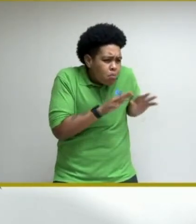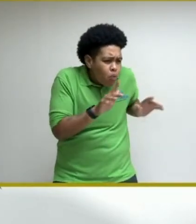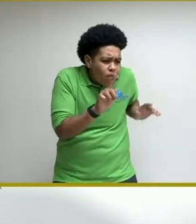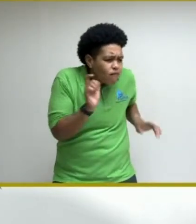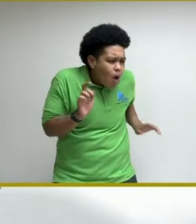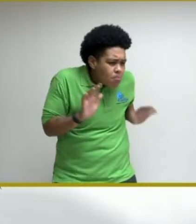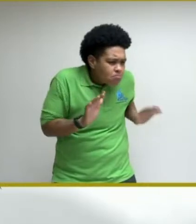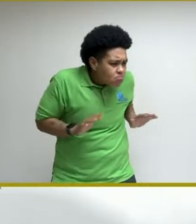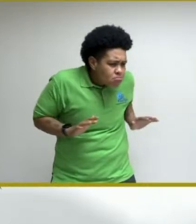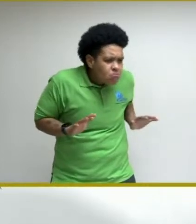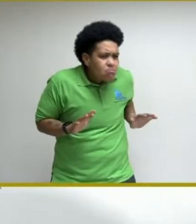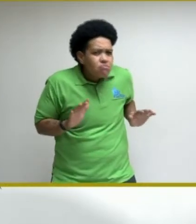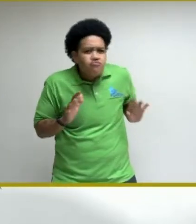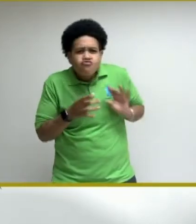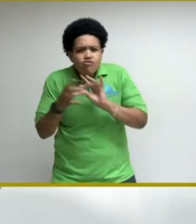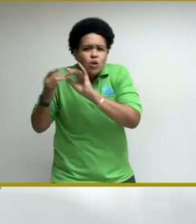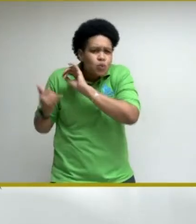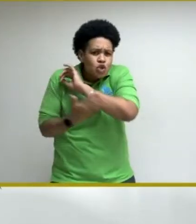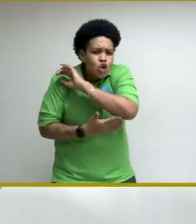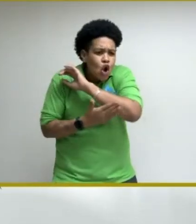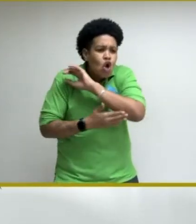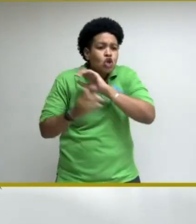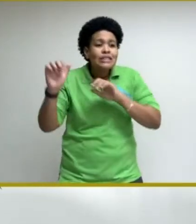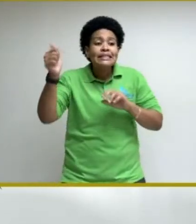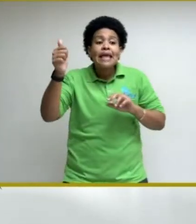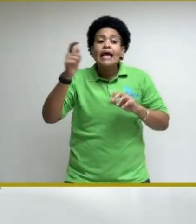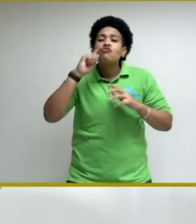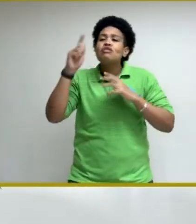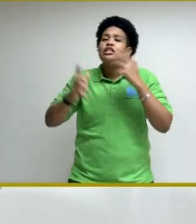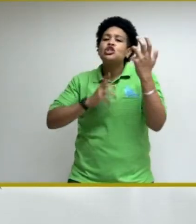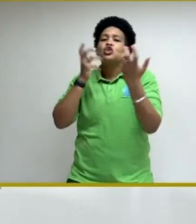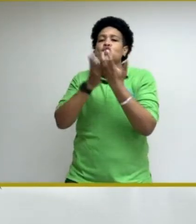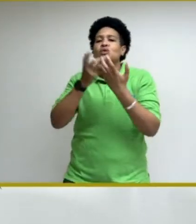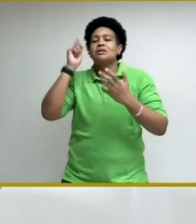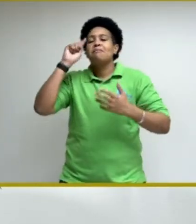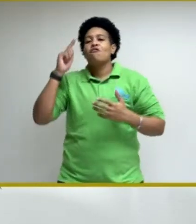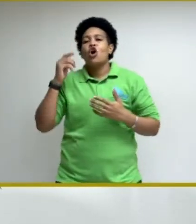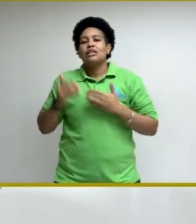comment on why only 10 were found to be suitable for sequencing.